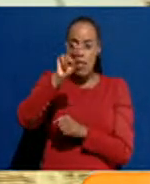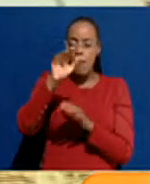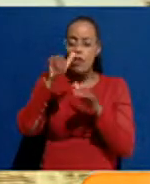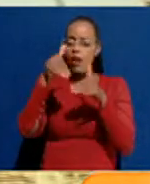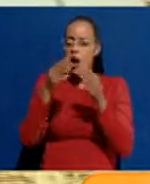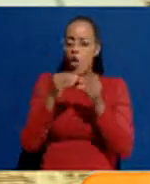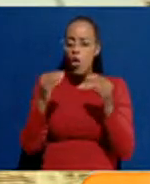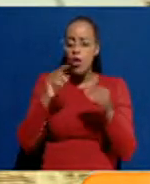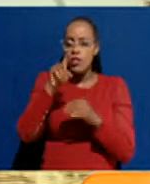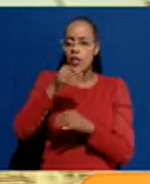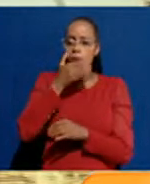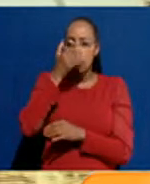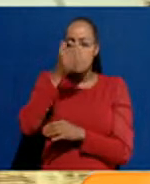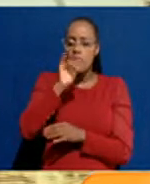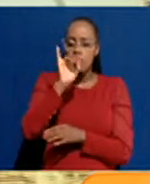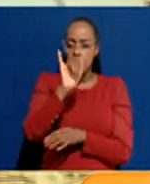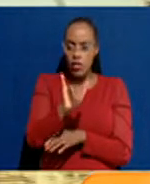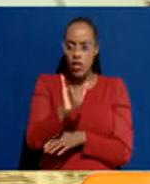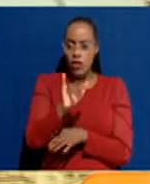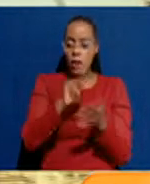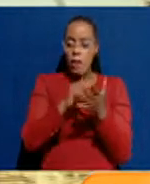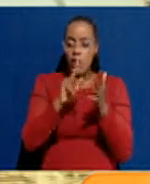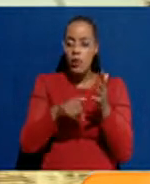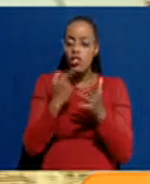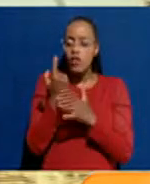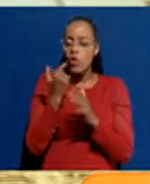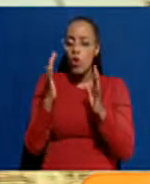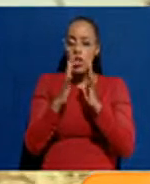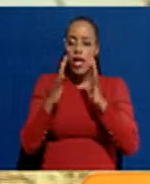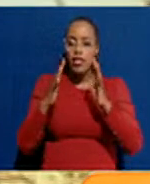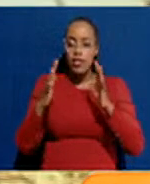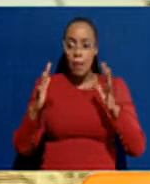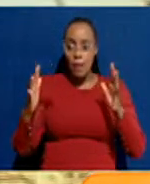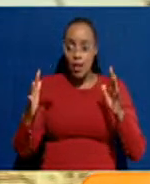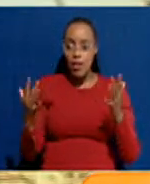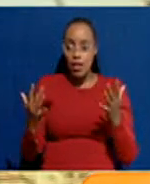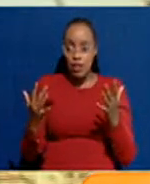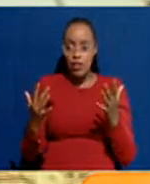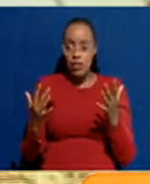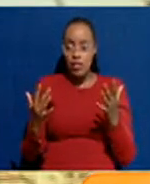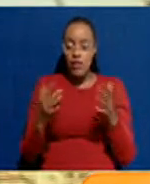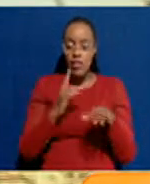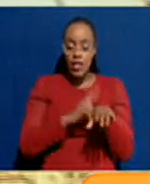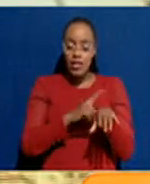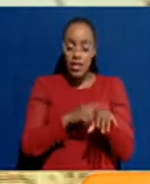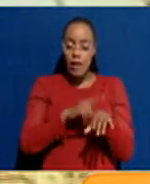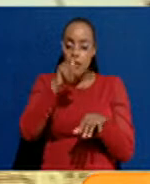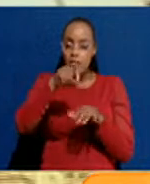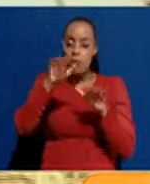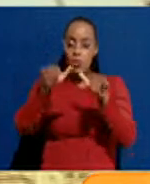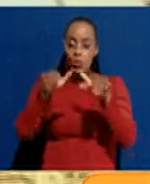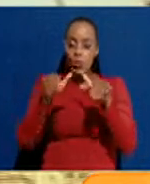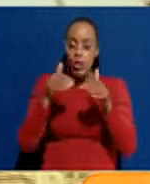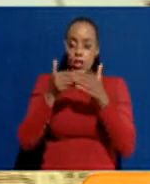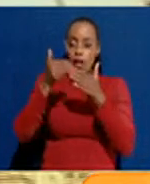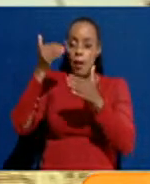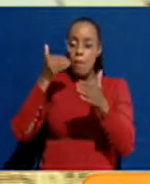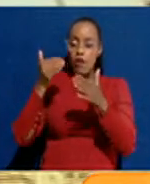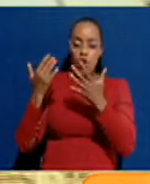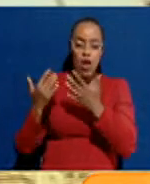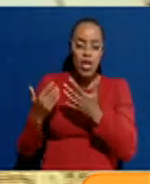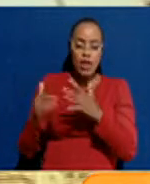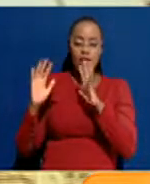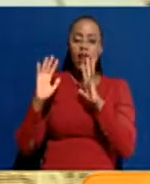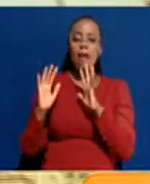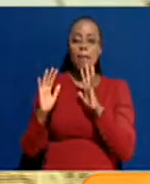it should respond to a situation. So we just expanded the duration it should wait before giving up. Okay.